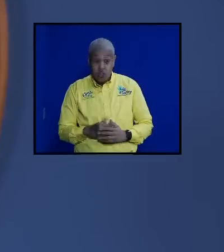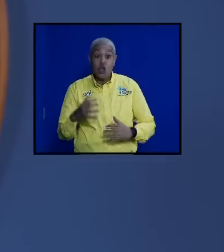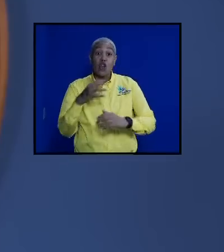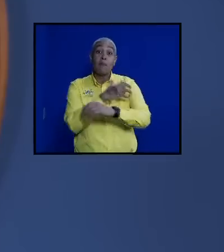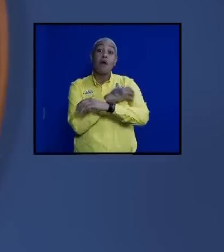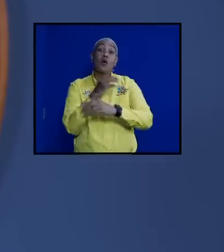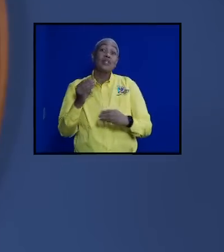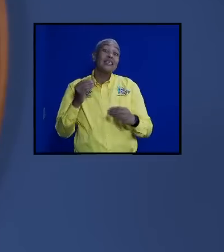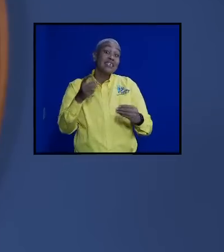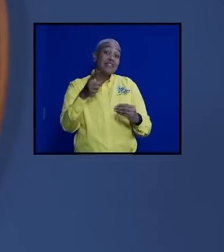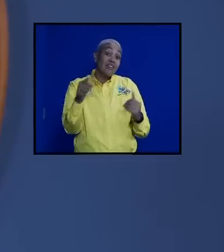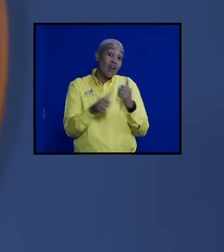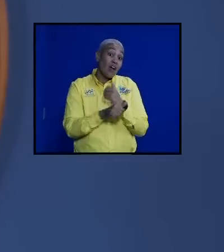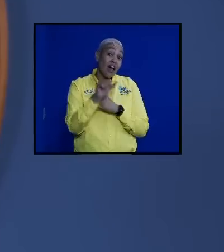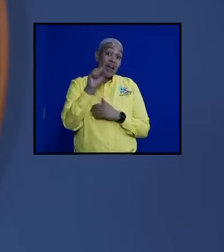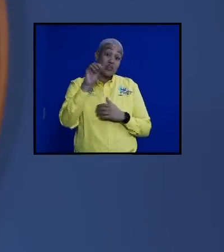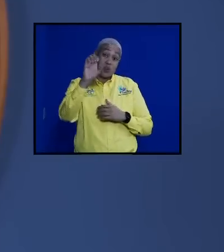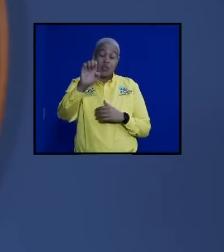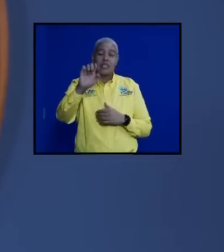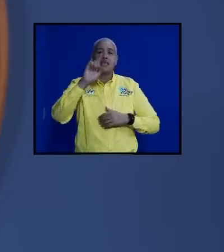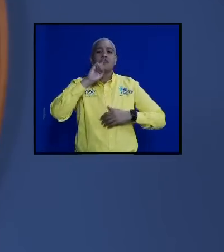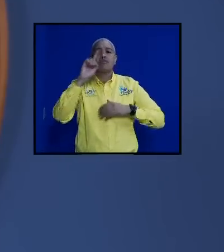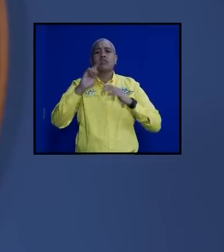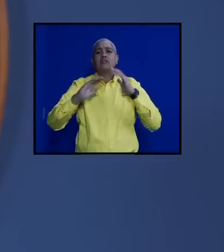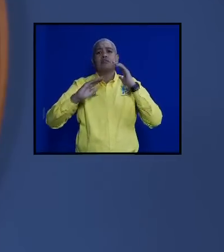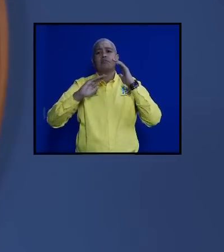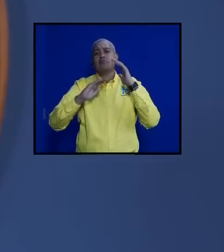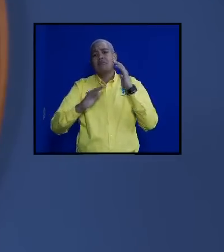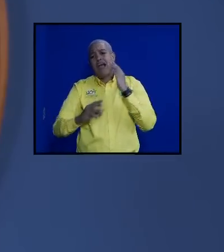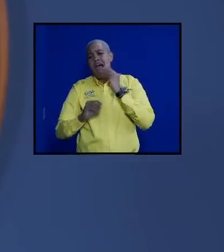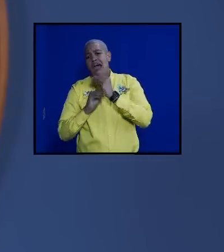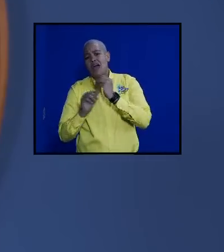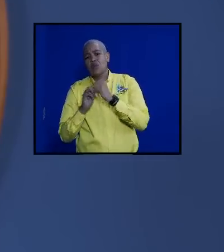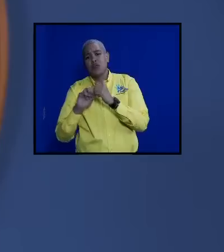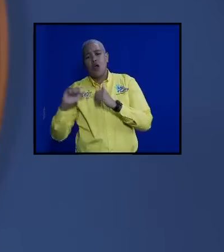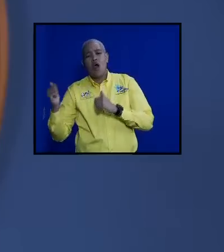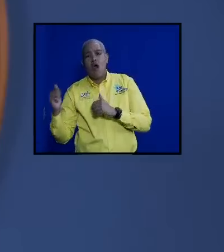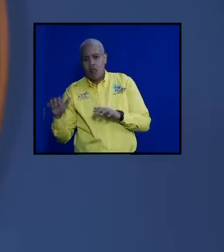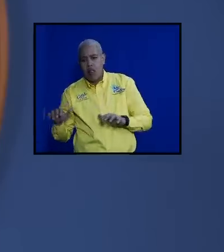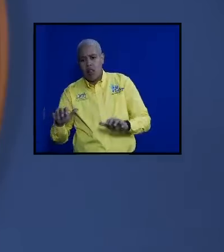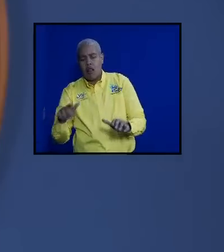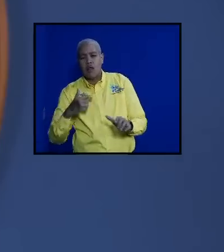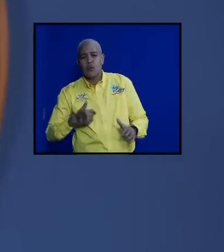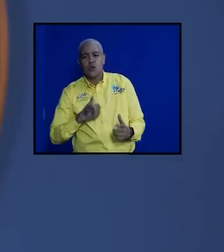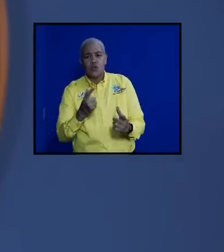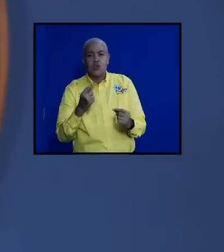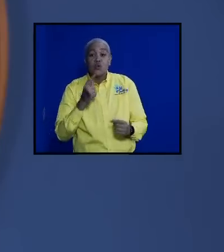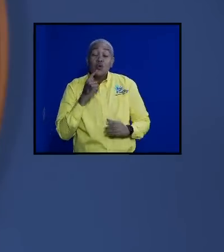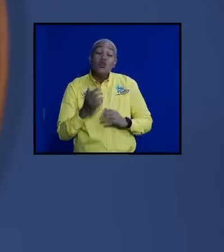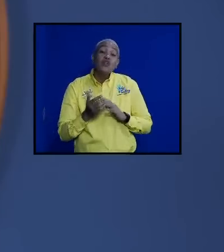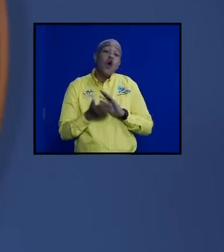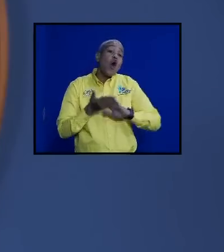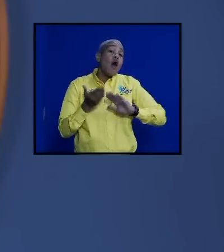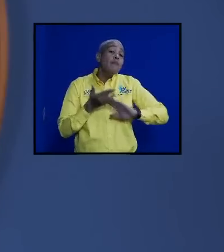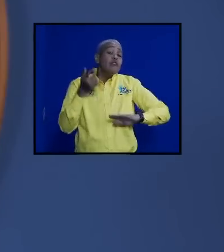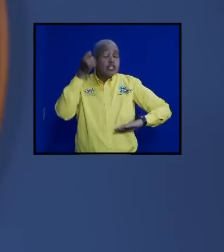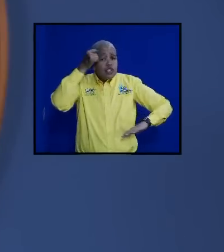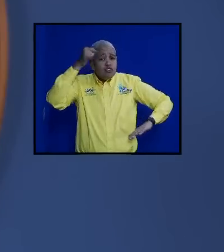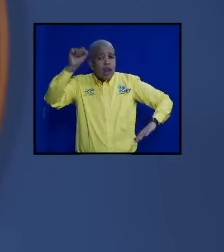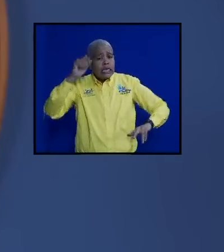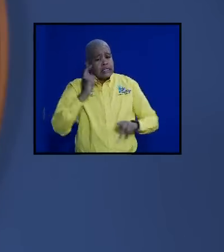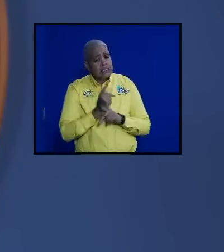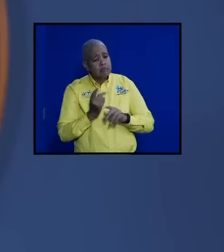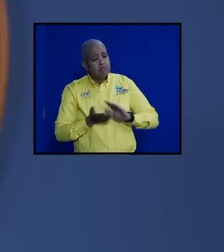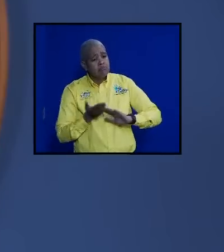public emergency are on top of all of the other law enforcement things we do. So Operation Relentless continues. In